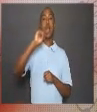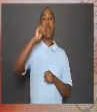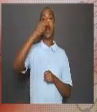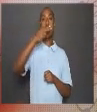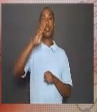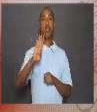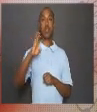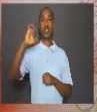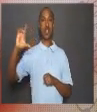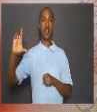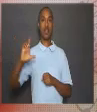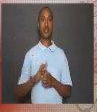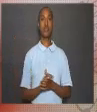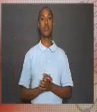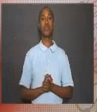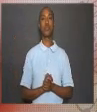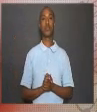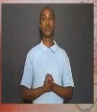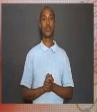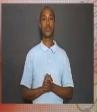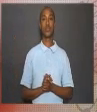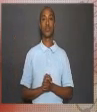ammonium chloride.